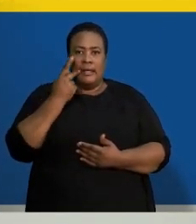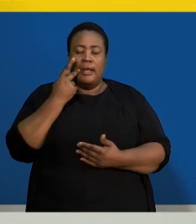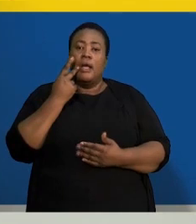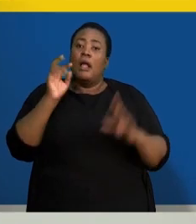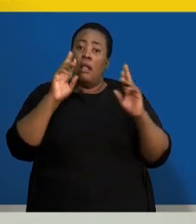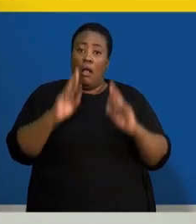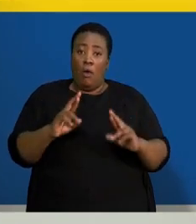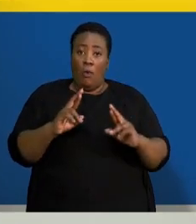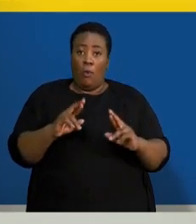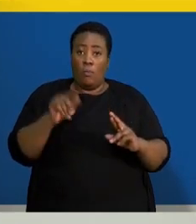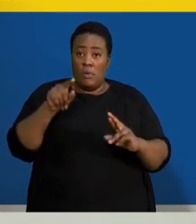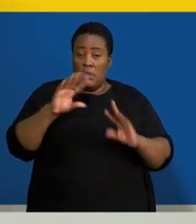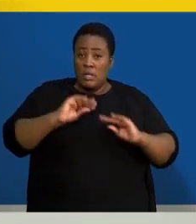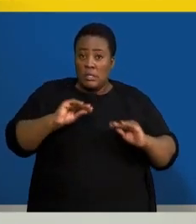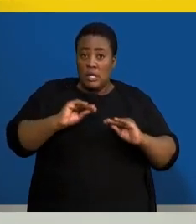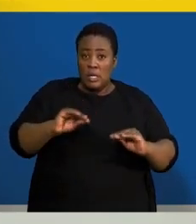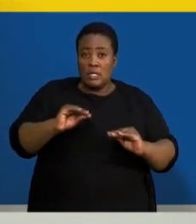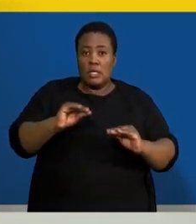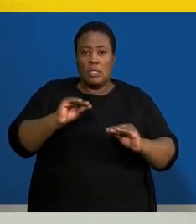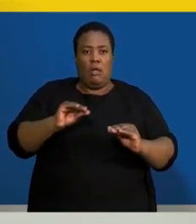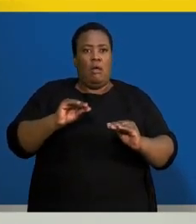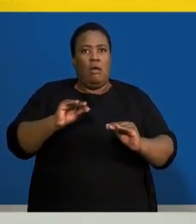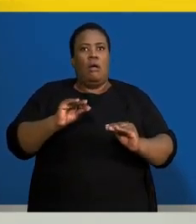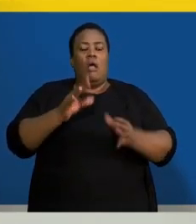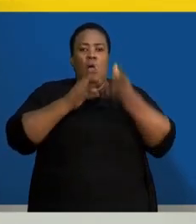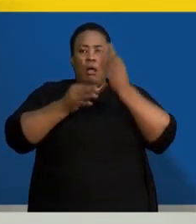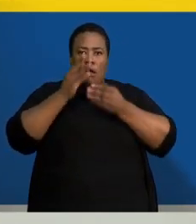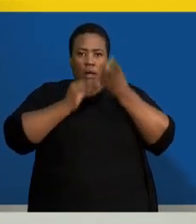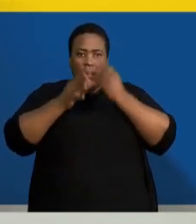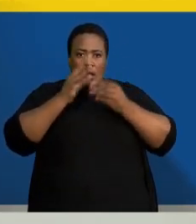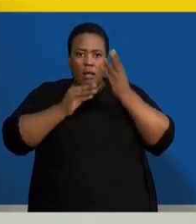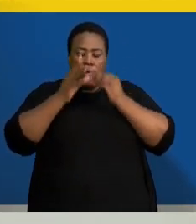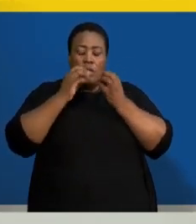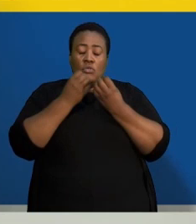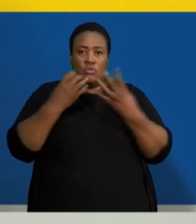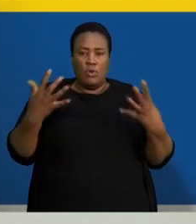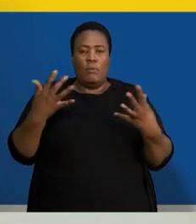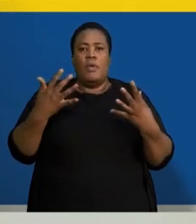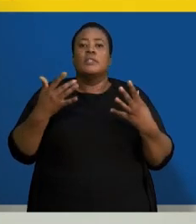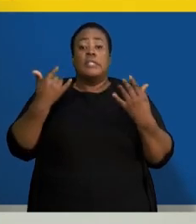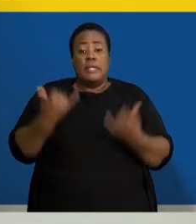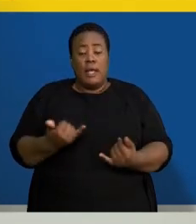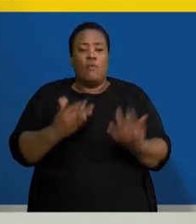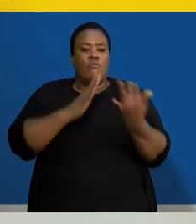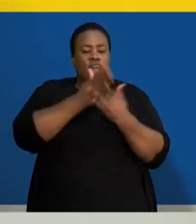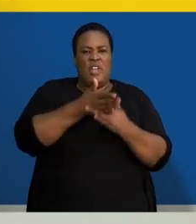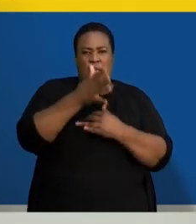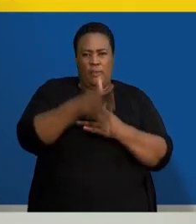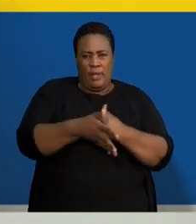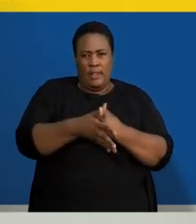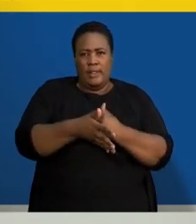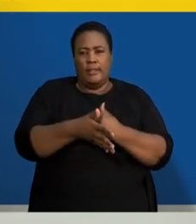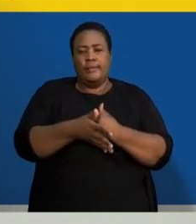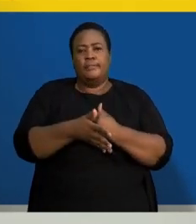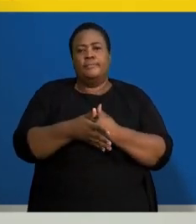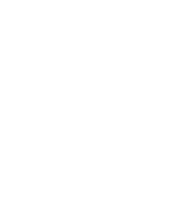preps that you need to help you study and help with your exams, guys. So we are going to take a break. Don't go anywhere. We'll see